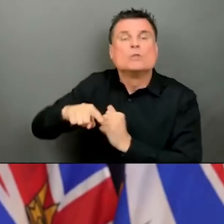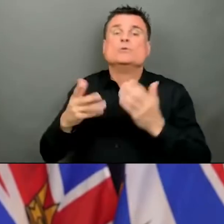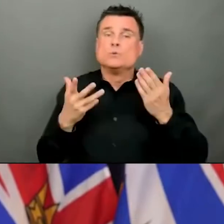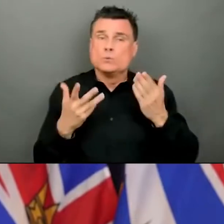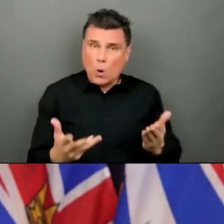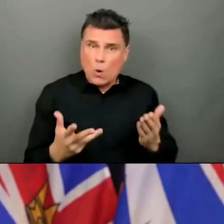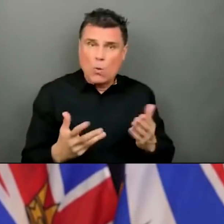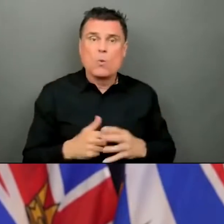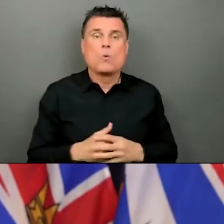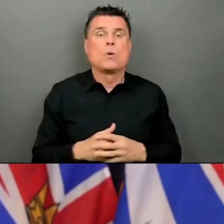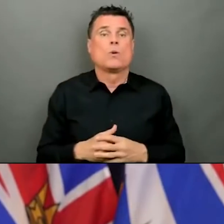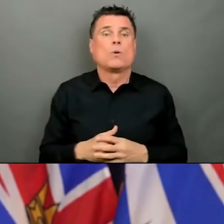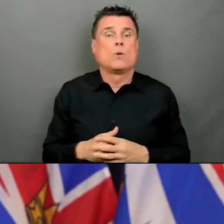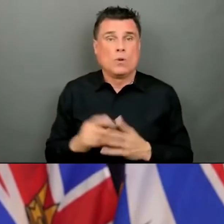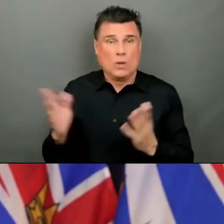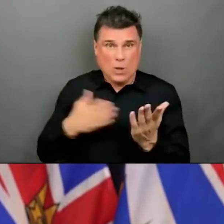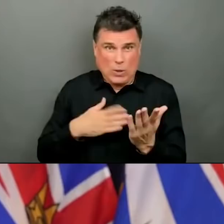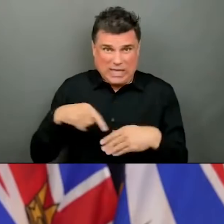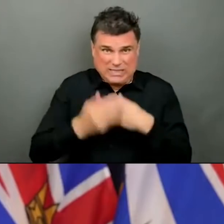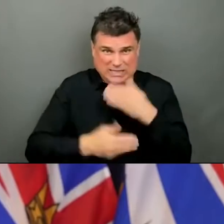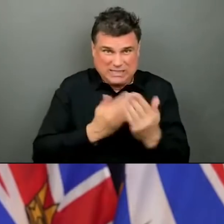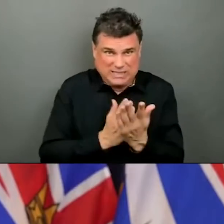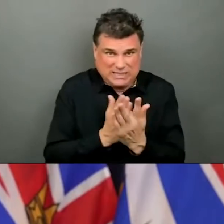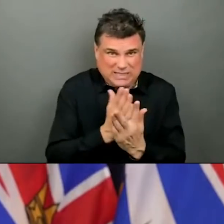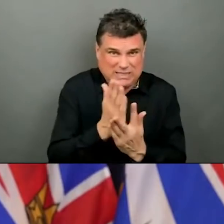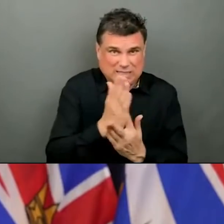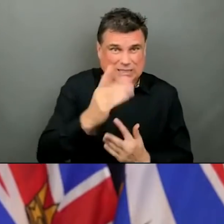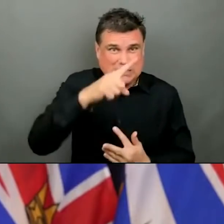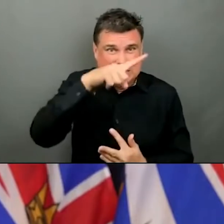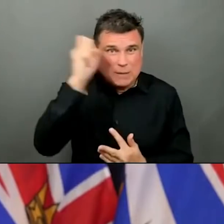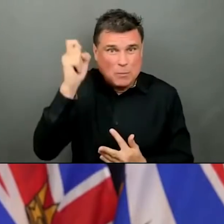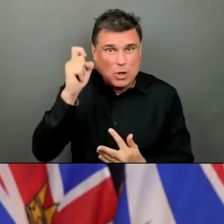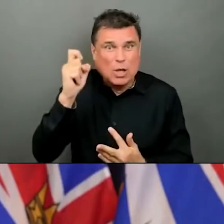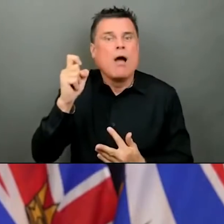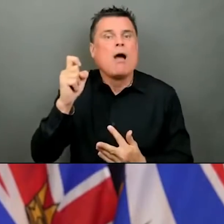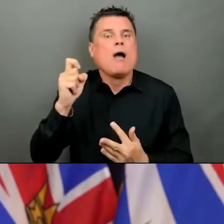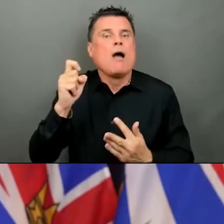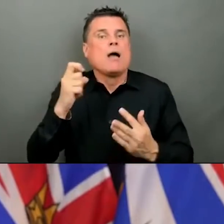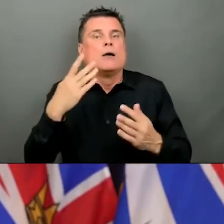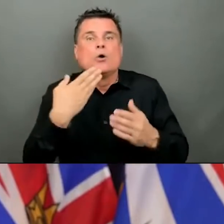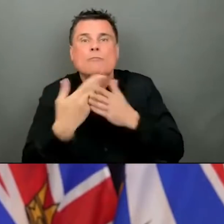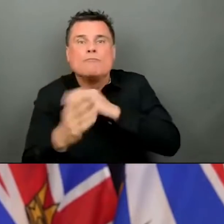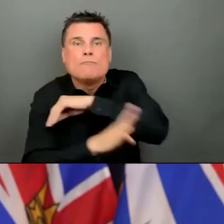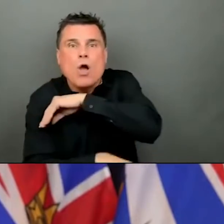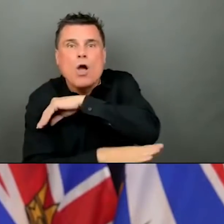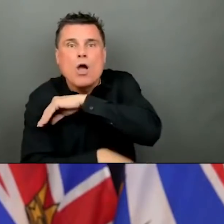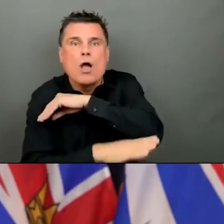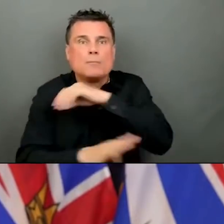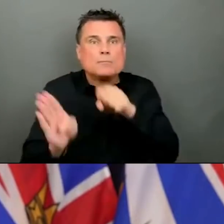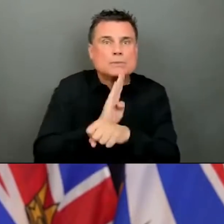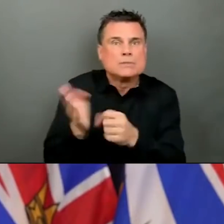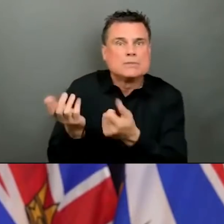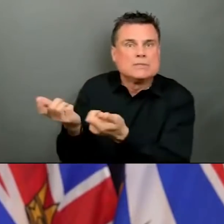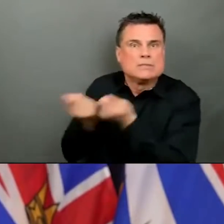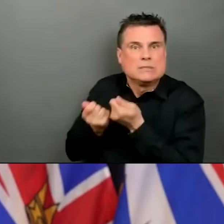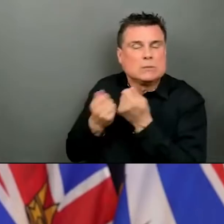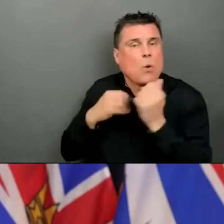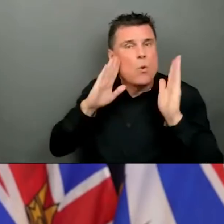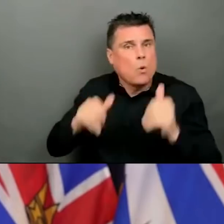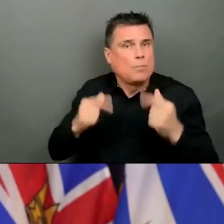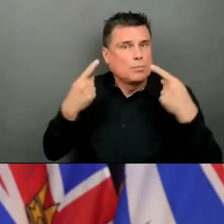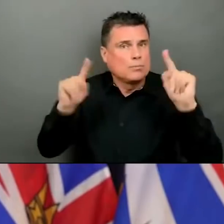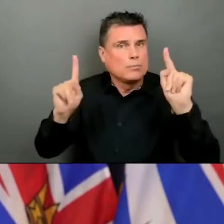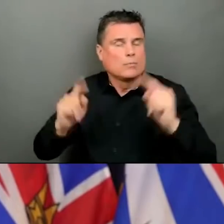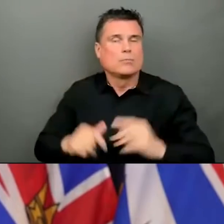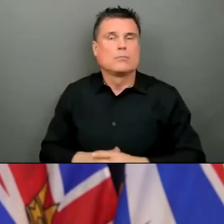the fallback that they've seen as a result of COVID-19. With respect to the circuit breaker restrictions that were brought in to